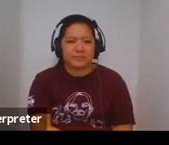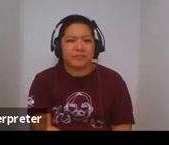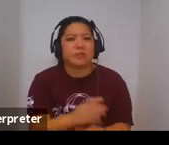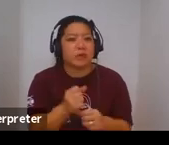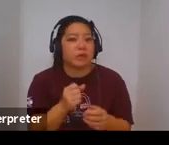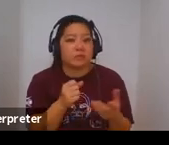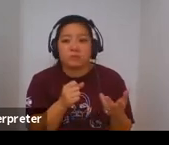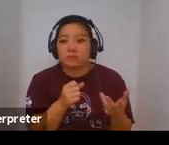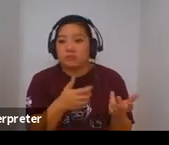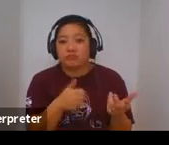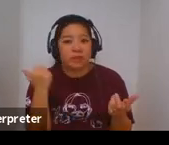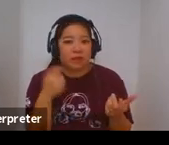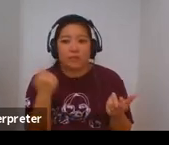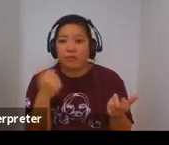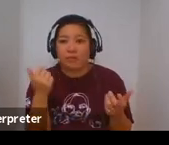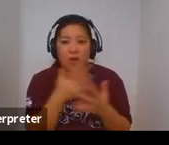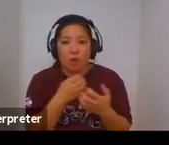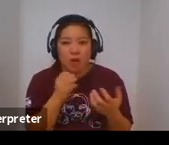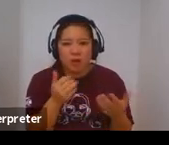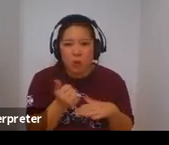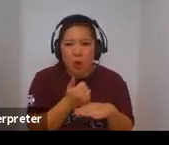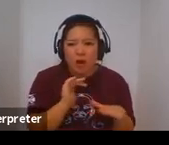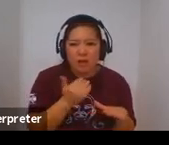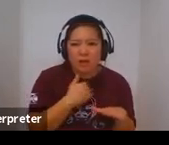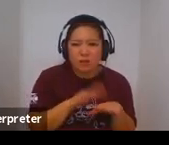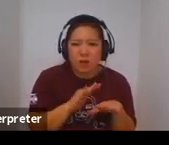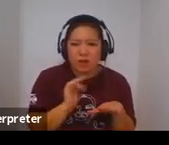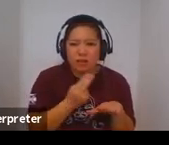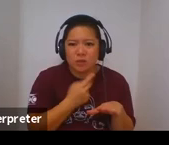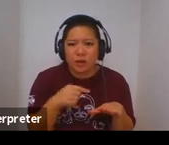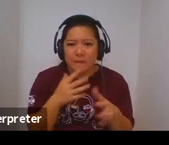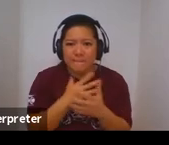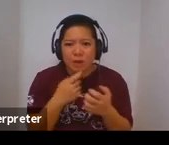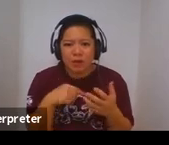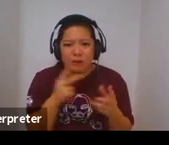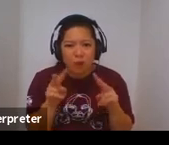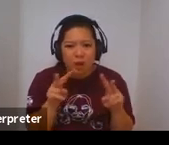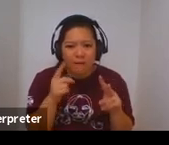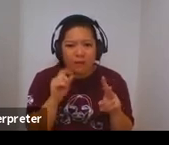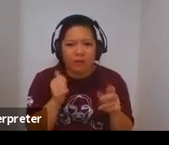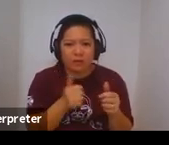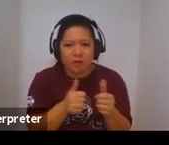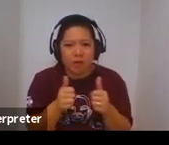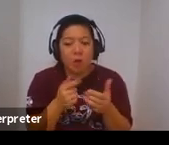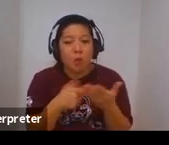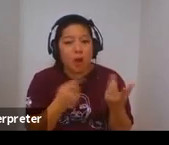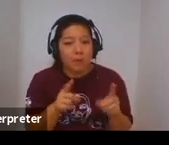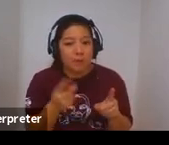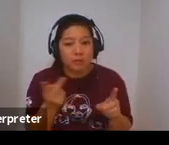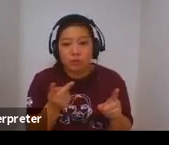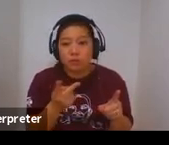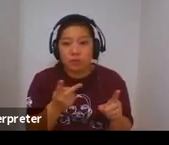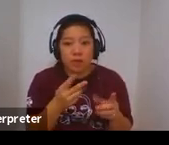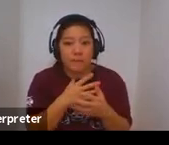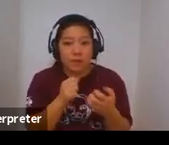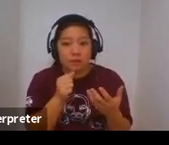thing. Or at least warn us that there is a bear in the other room, man. We gotta look out for each other. What are you doing? Hey, what happens between you guys and the bear